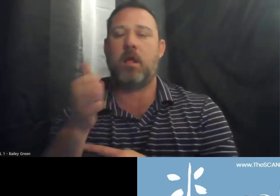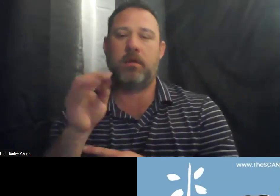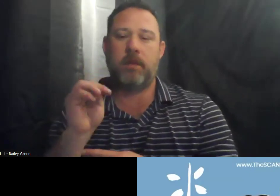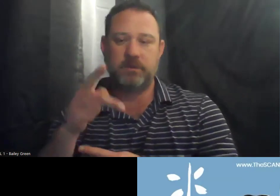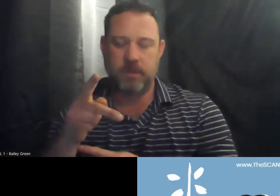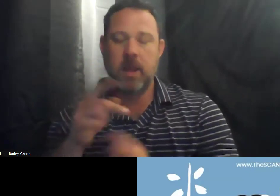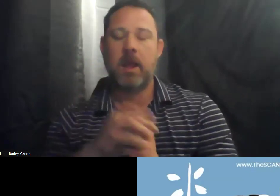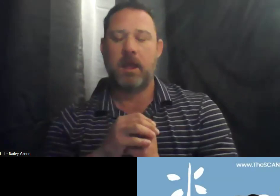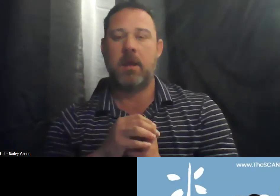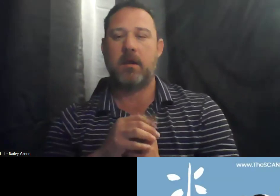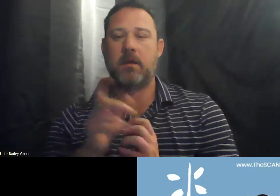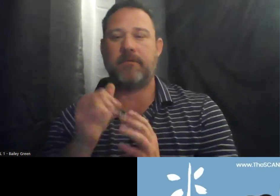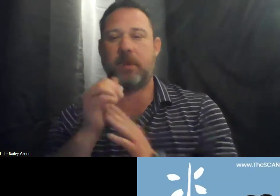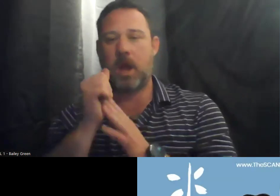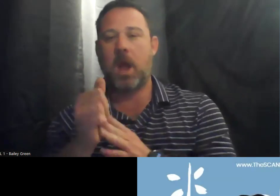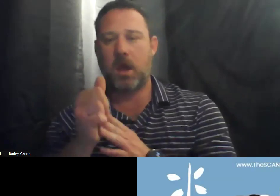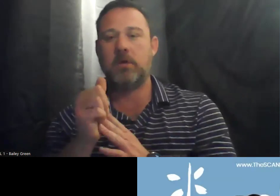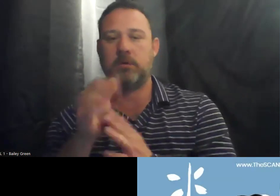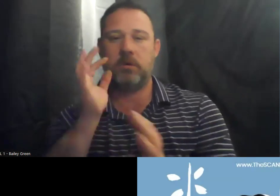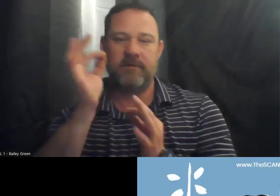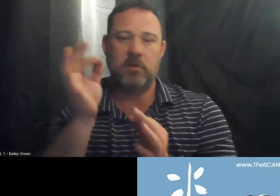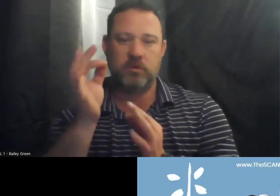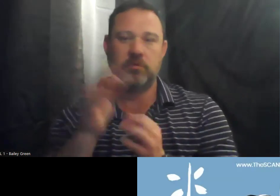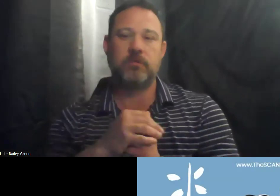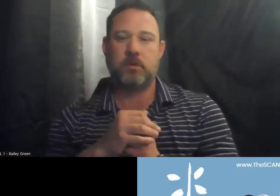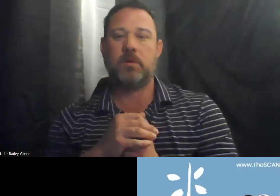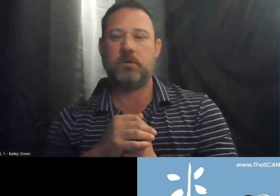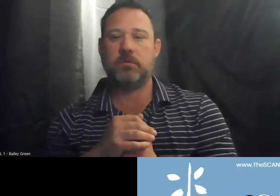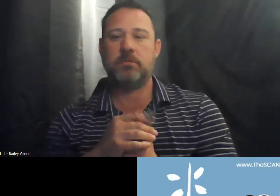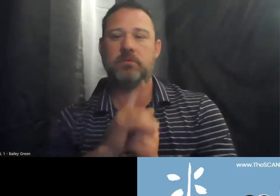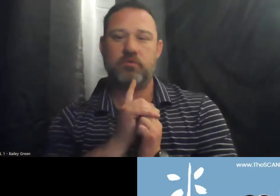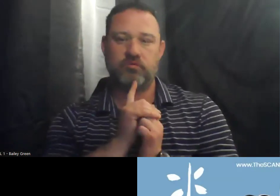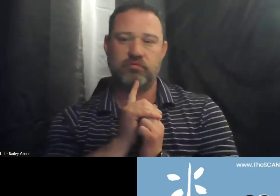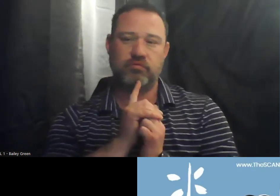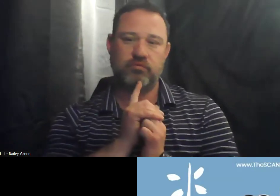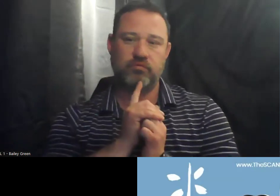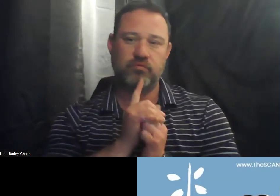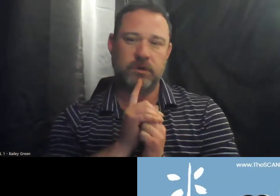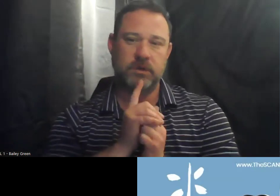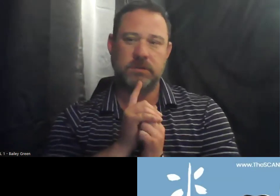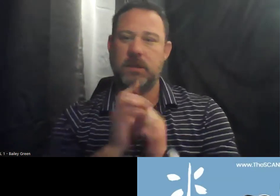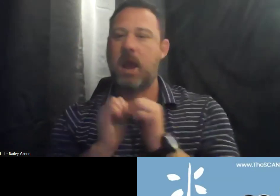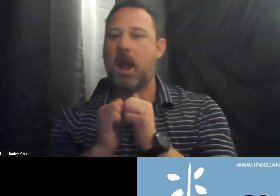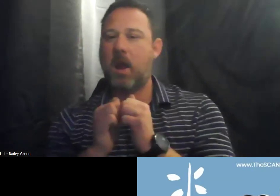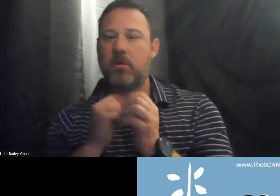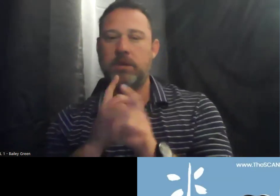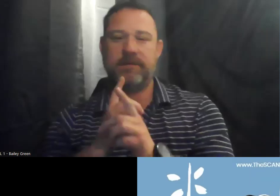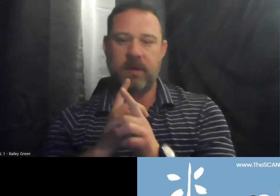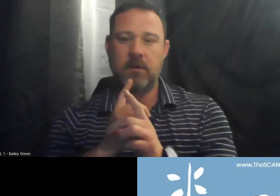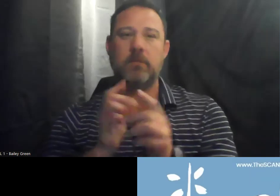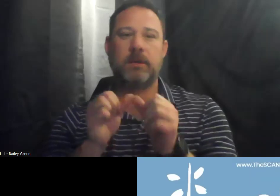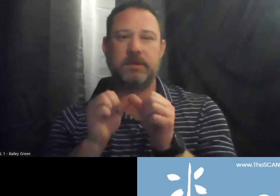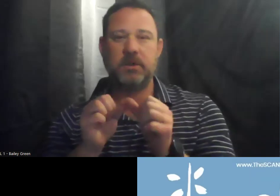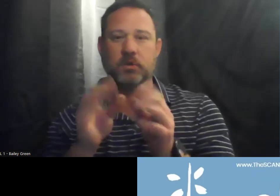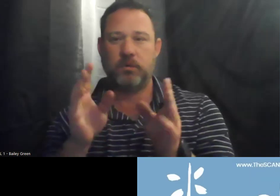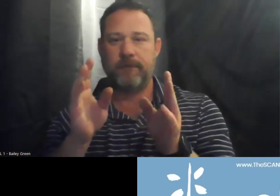plans as these guides to be future forward. And so realistically, how do we defend, but also continue to focus